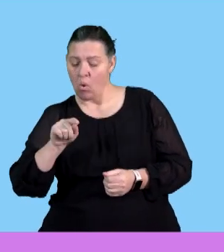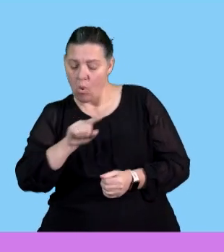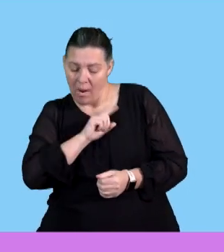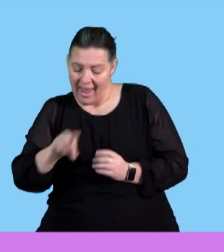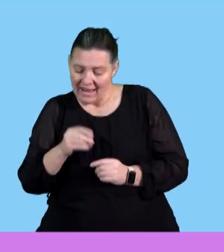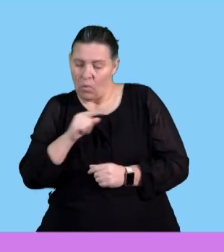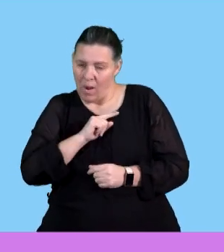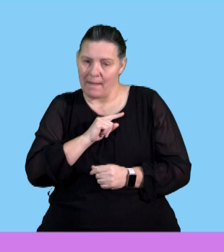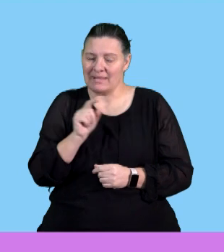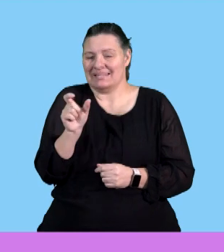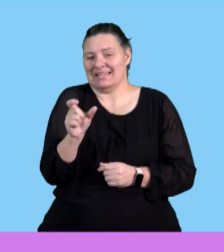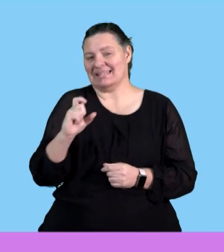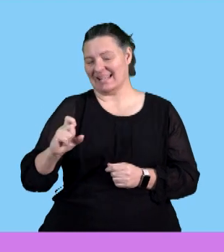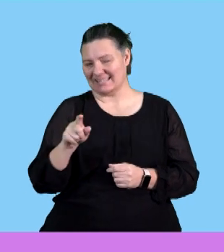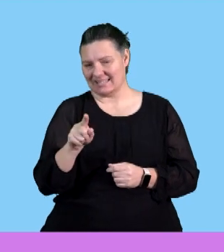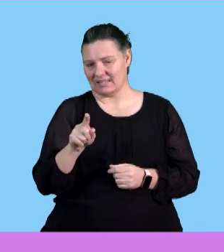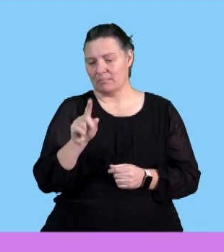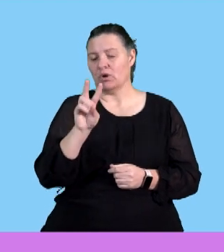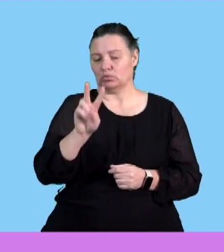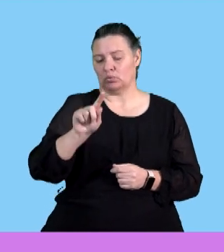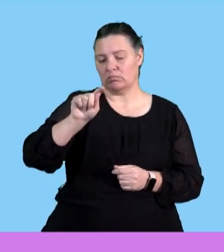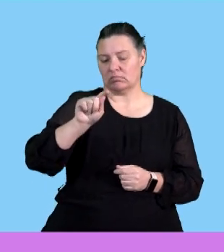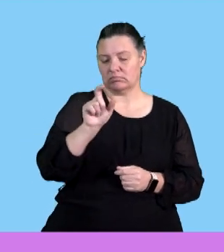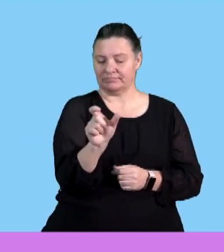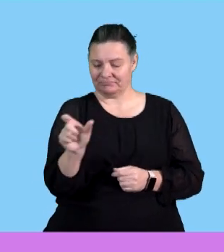just going to add a 0 so that it equals to